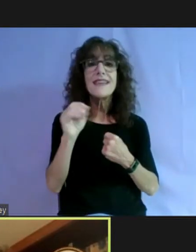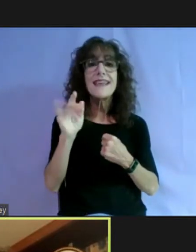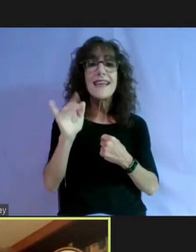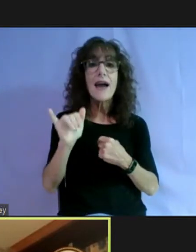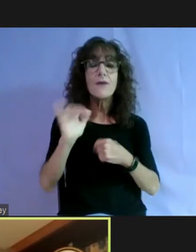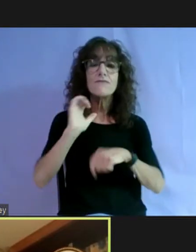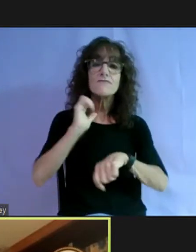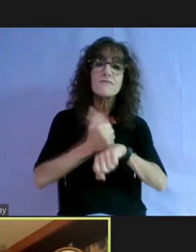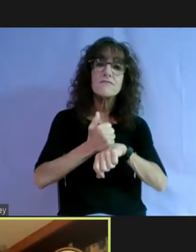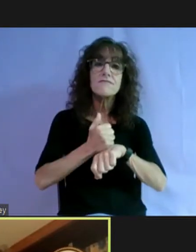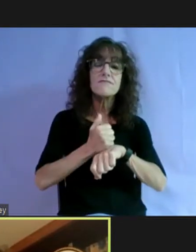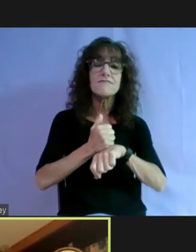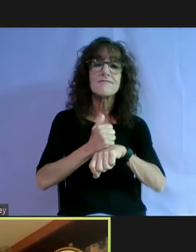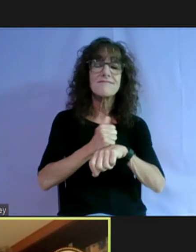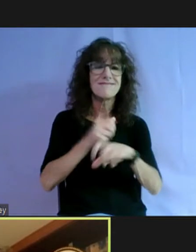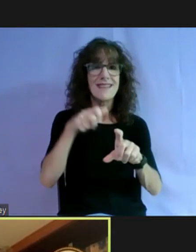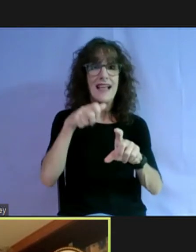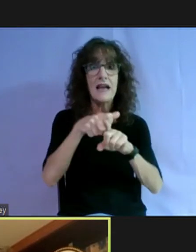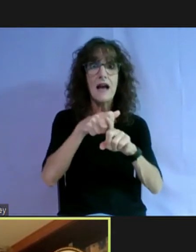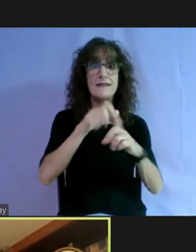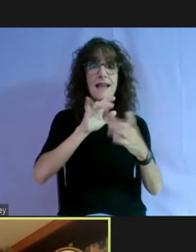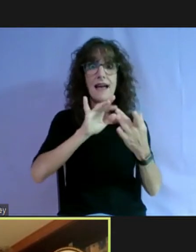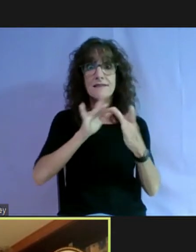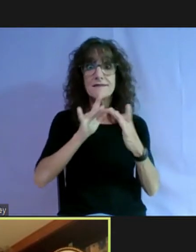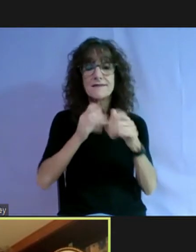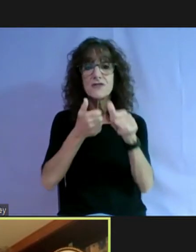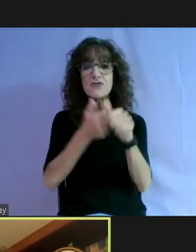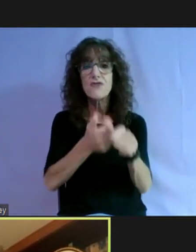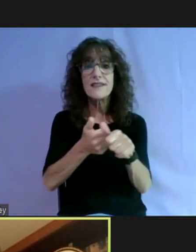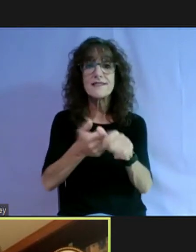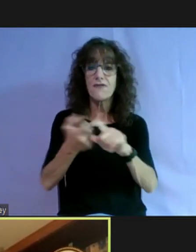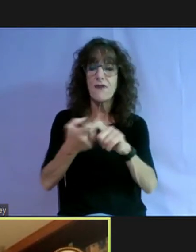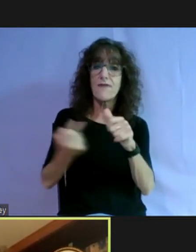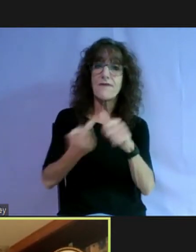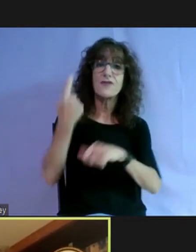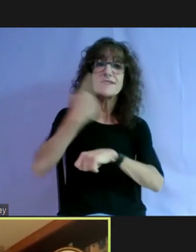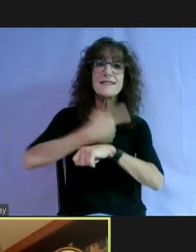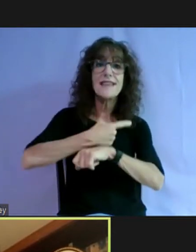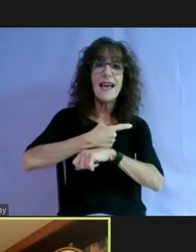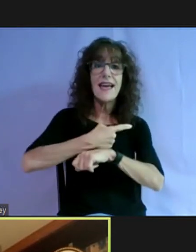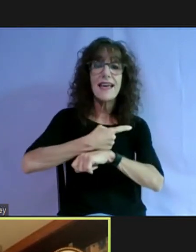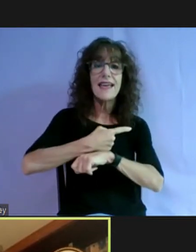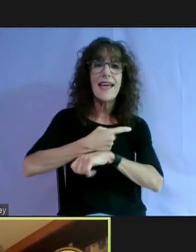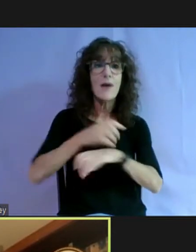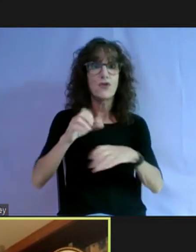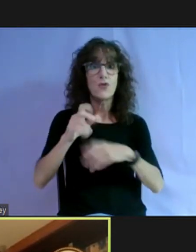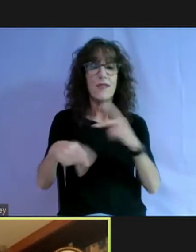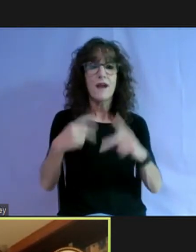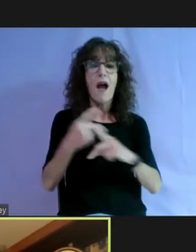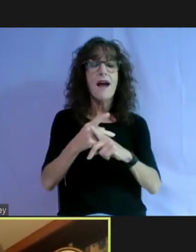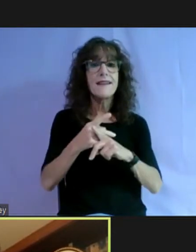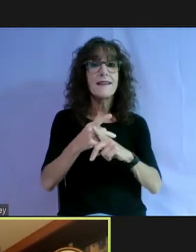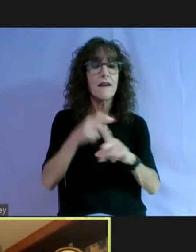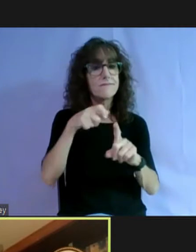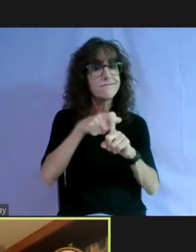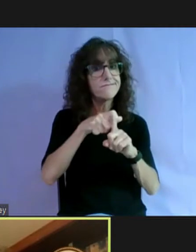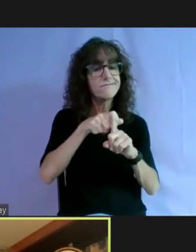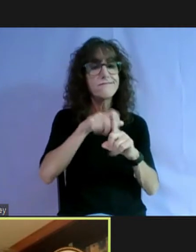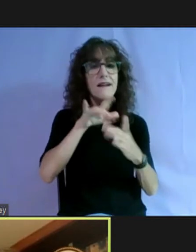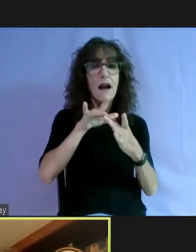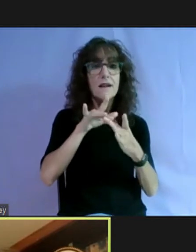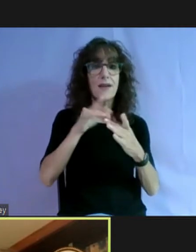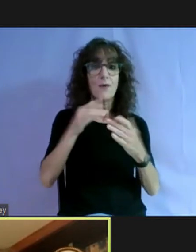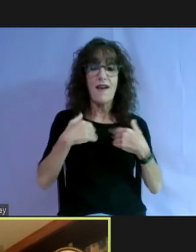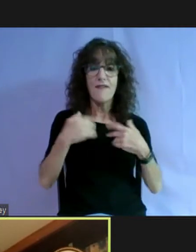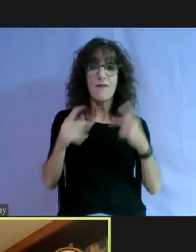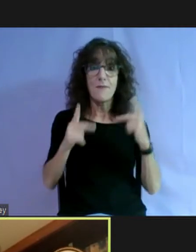implement contact tracing universally from day one, and to not only do the kind of contact tracing where you have people from a phone bank making calls from